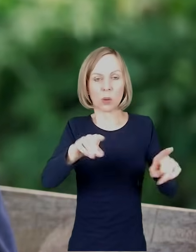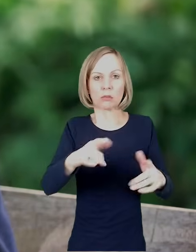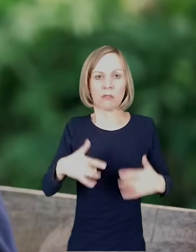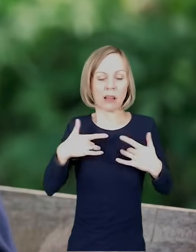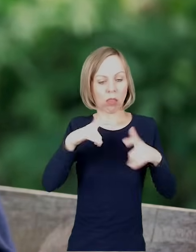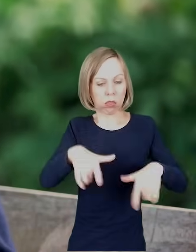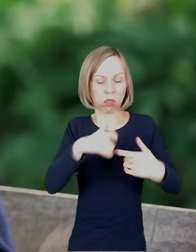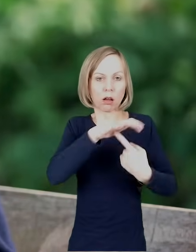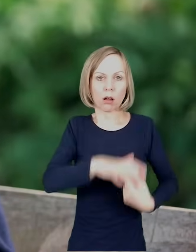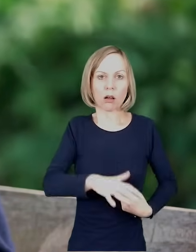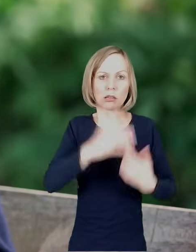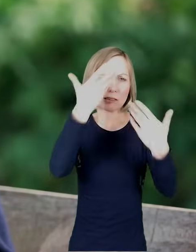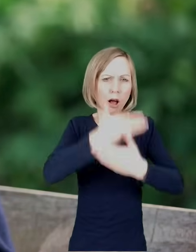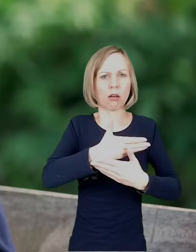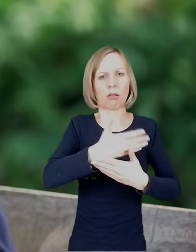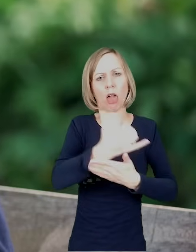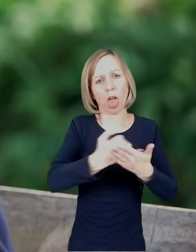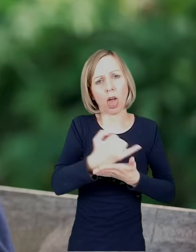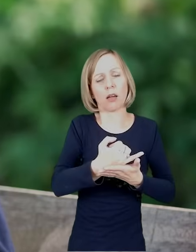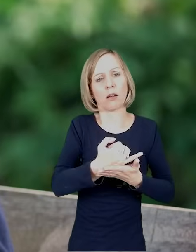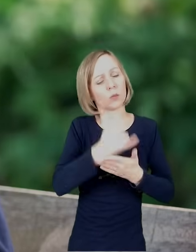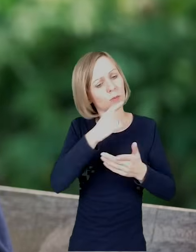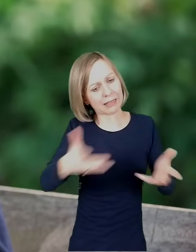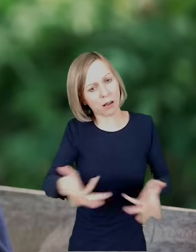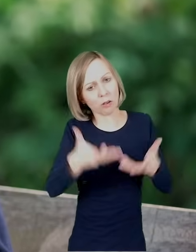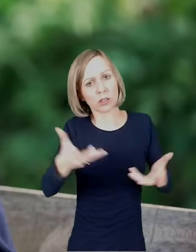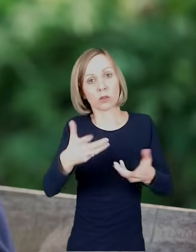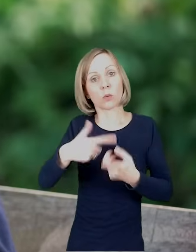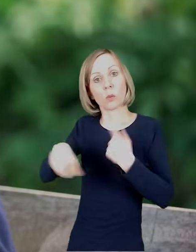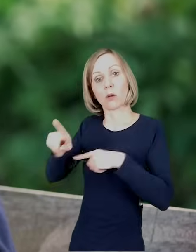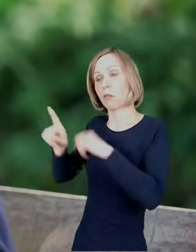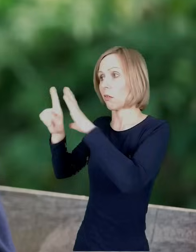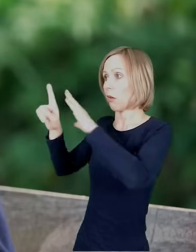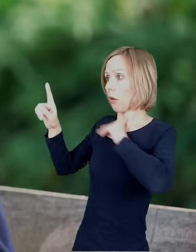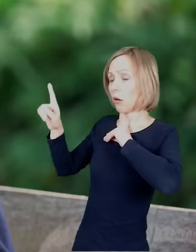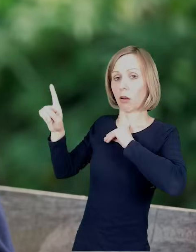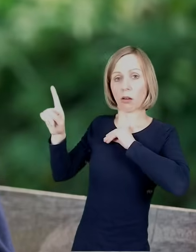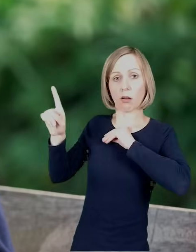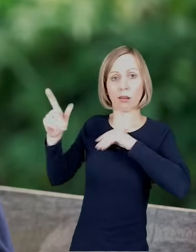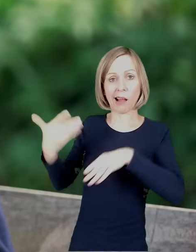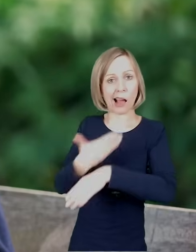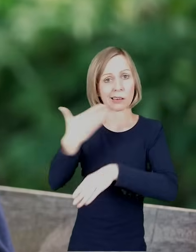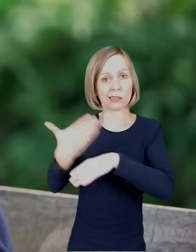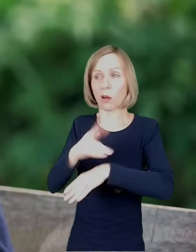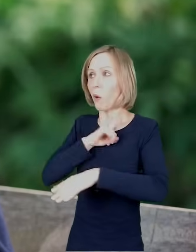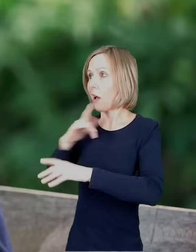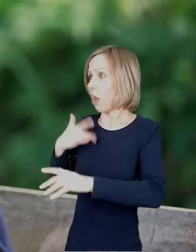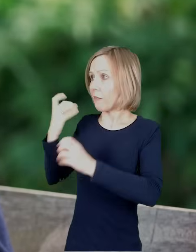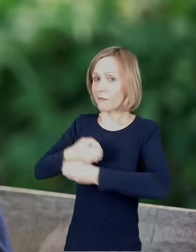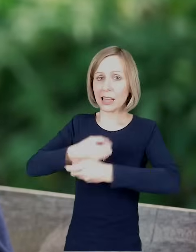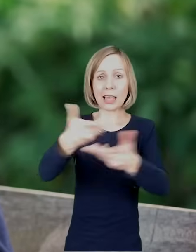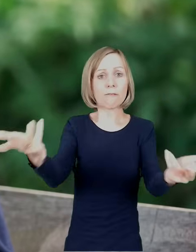to encourage those who are buried in depression, suffering in darkness, to act always in your image, the giver of life to